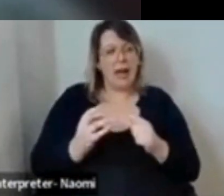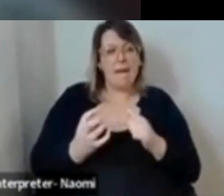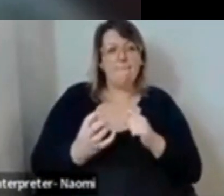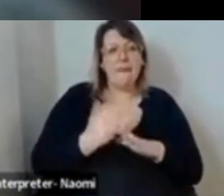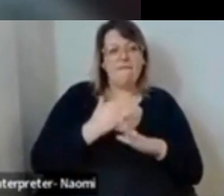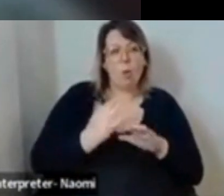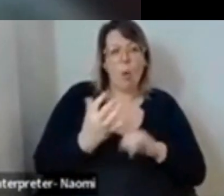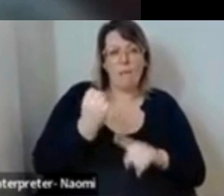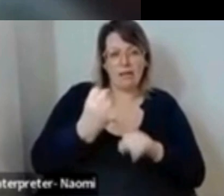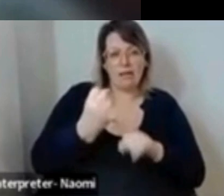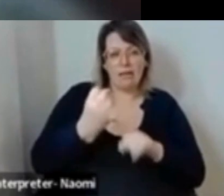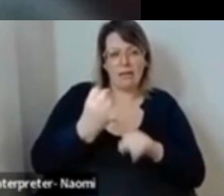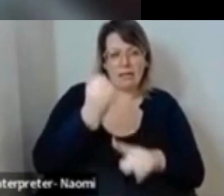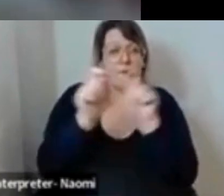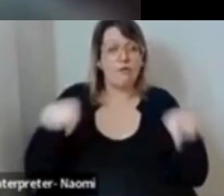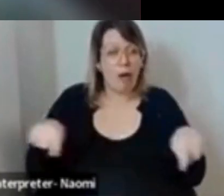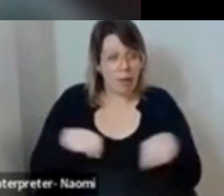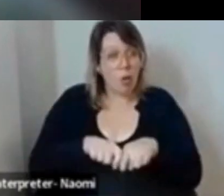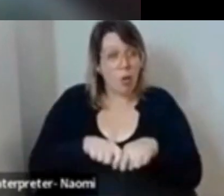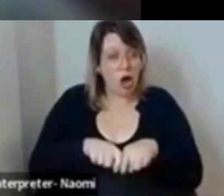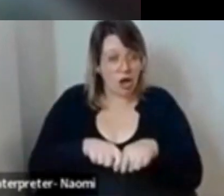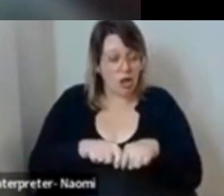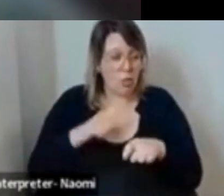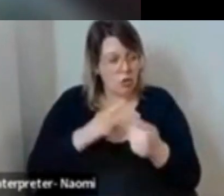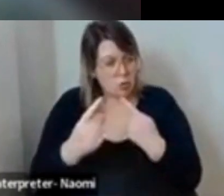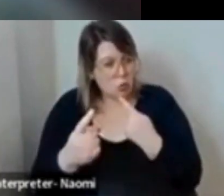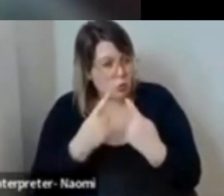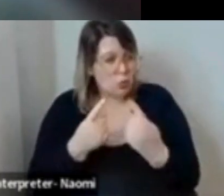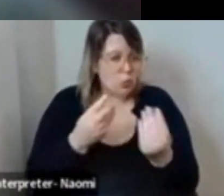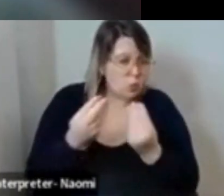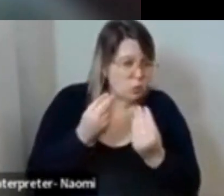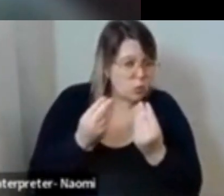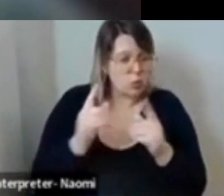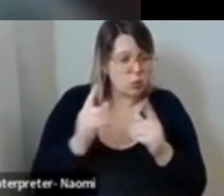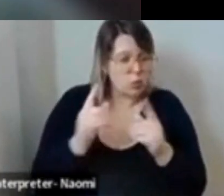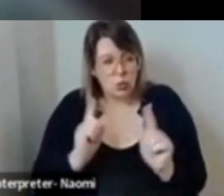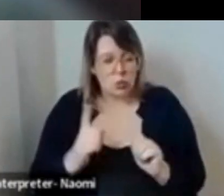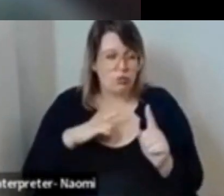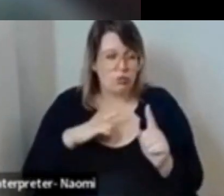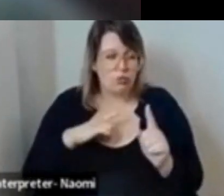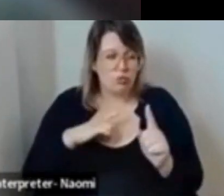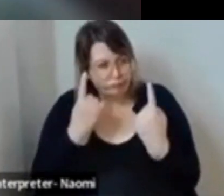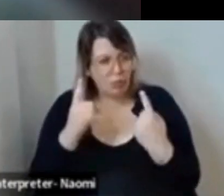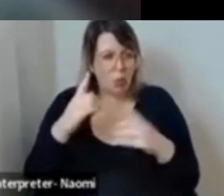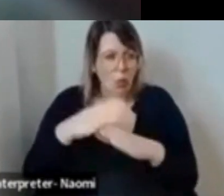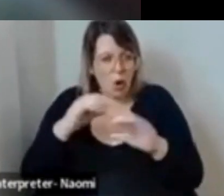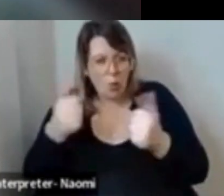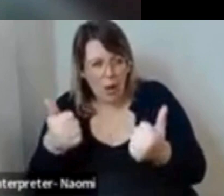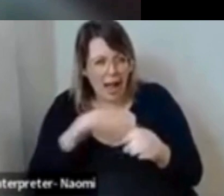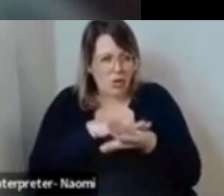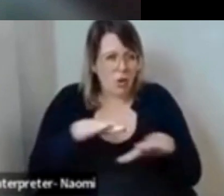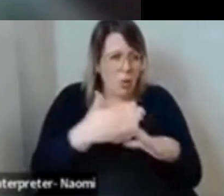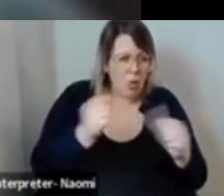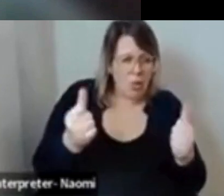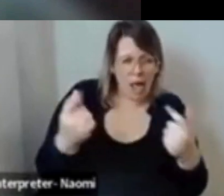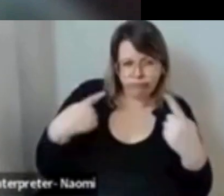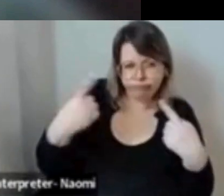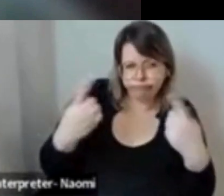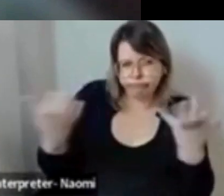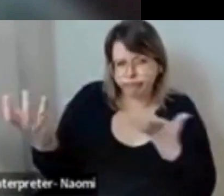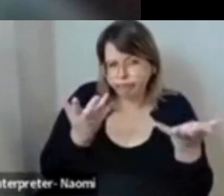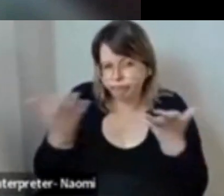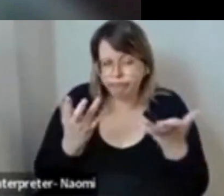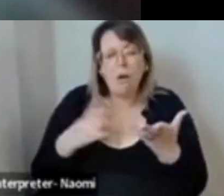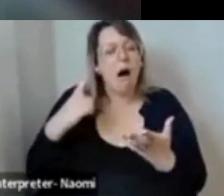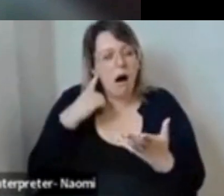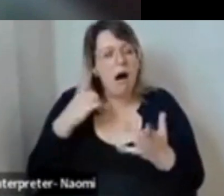quite a lot of our current hub leaders in kind of gathering the feedback and understanding what's working and what isn't working with that, and we'd really like to kind of consider how we could